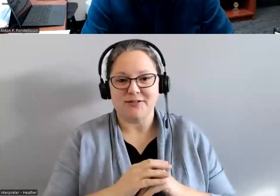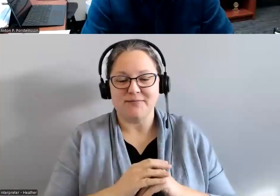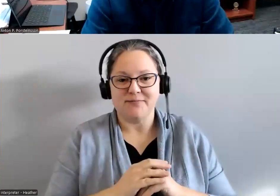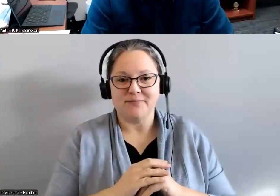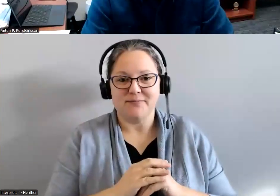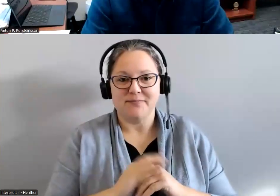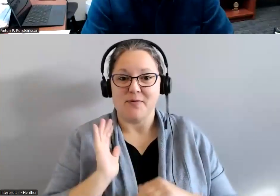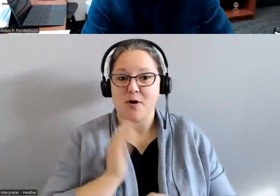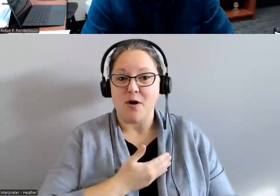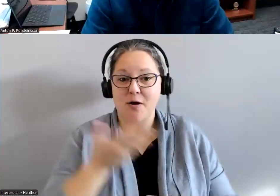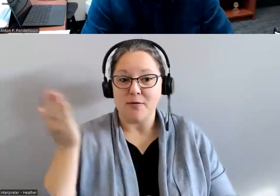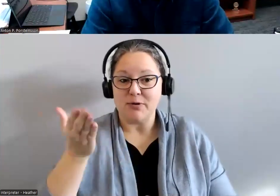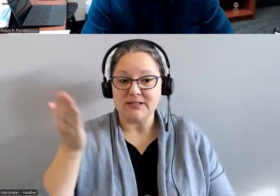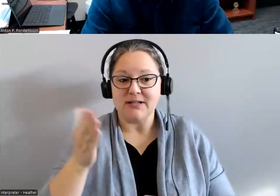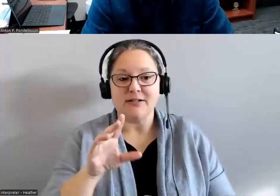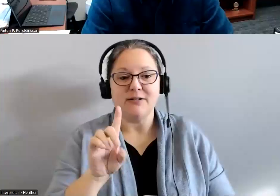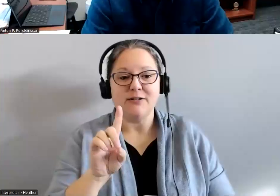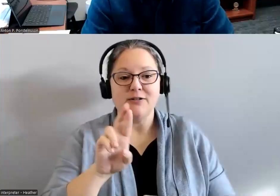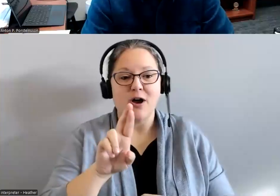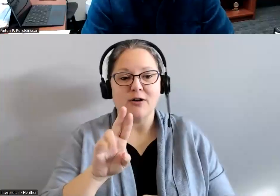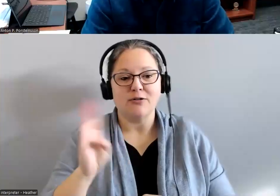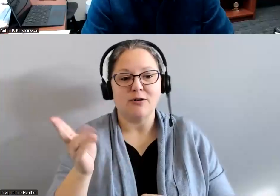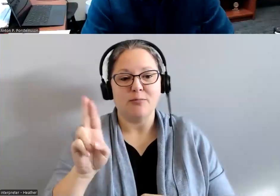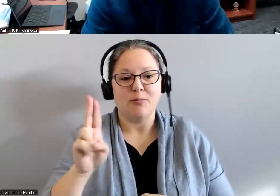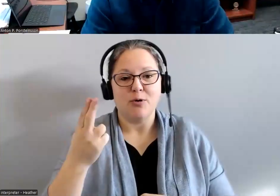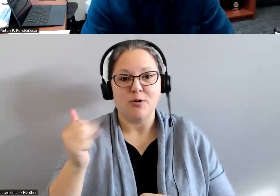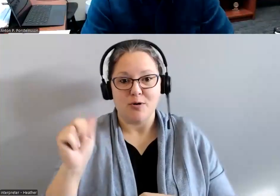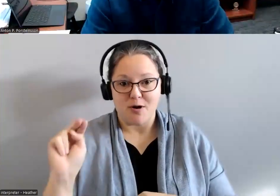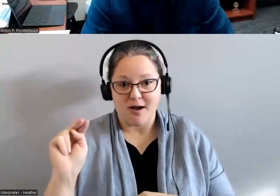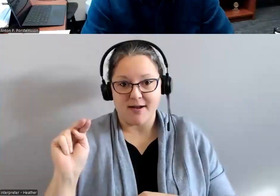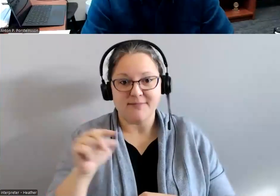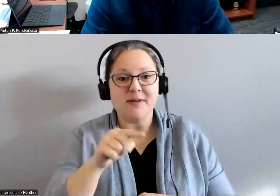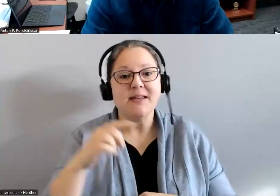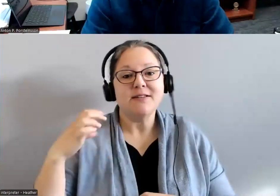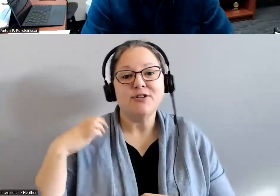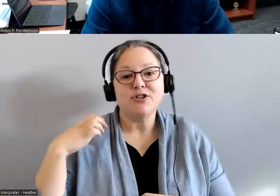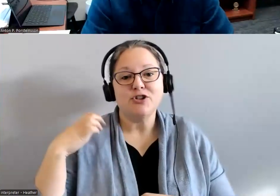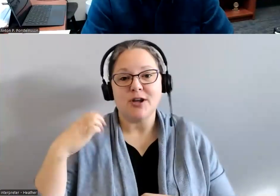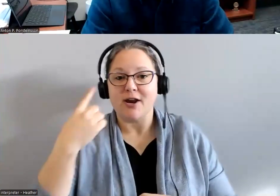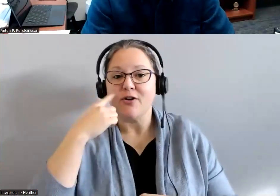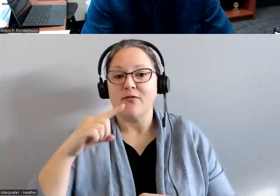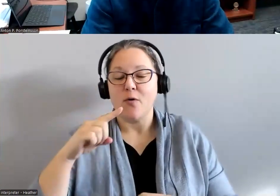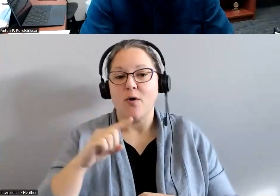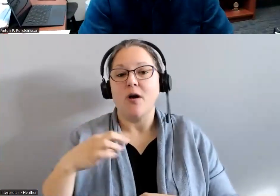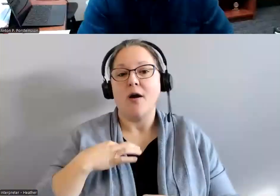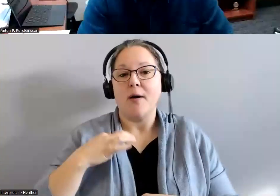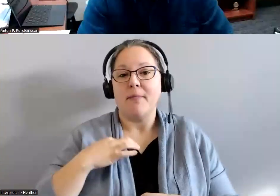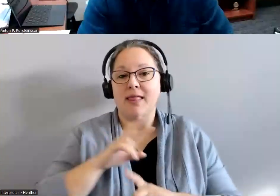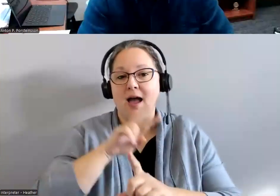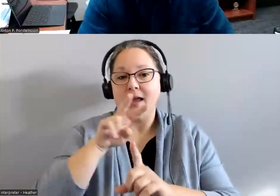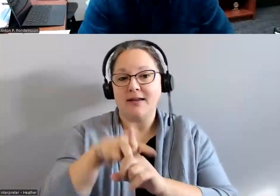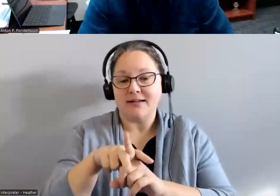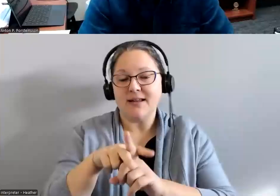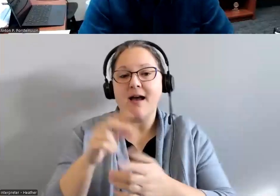speaker is Dr. Amer Burhan. He is the Endowed Chair for Applied Mental Health Research at the